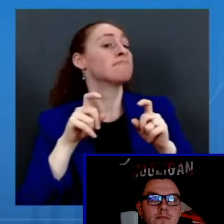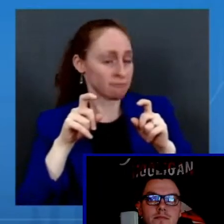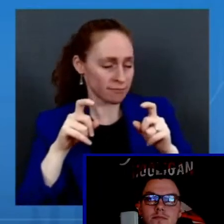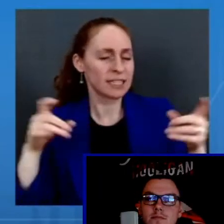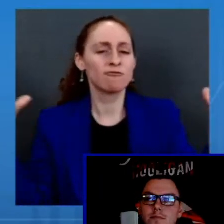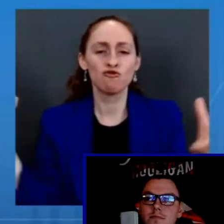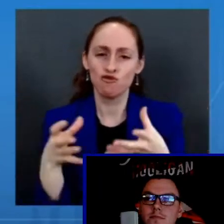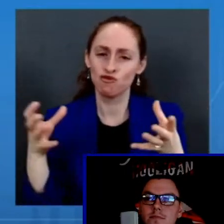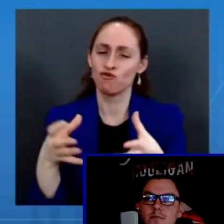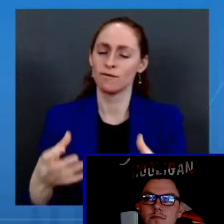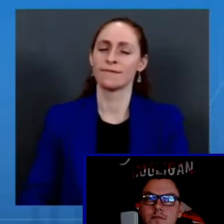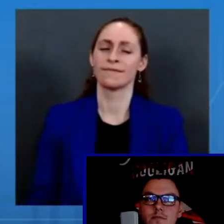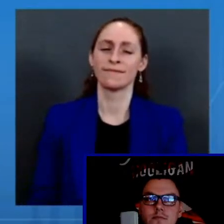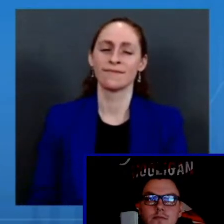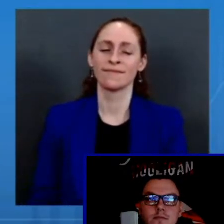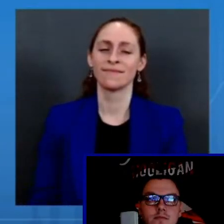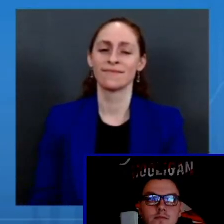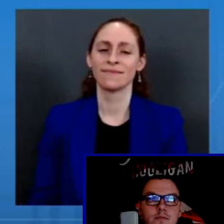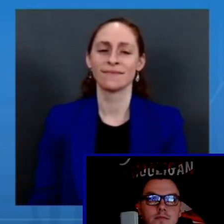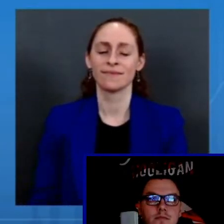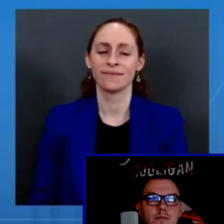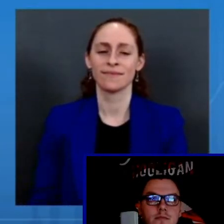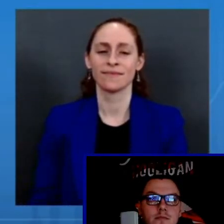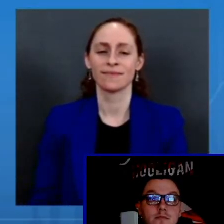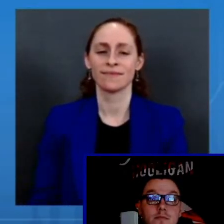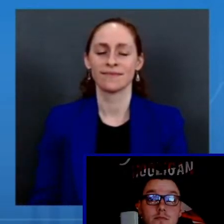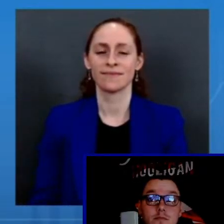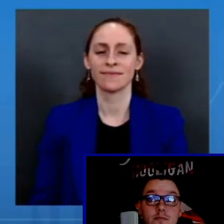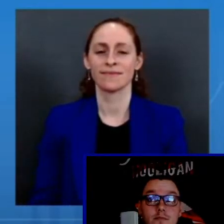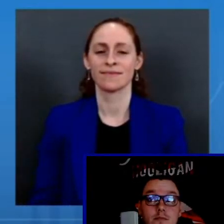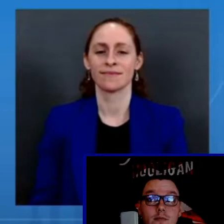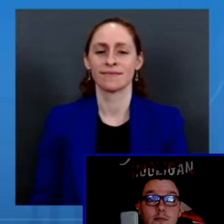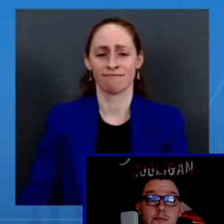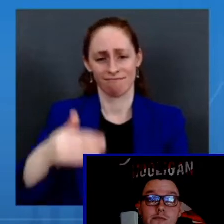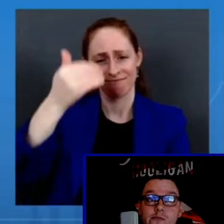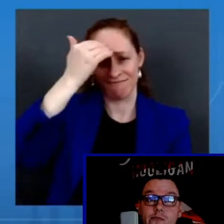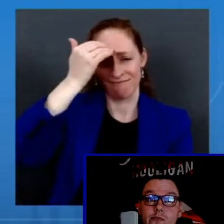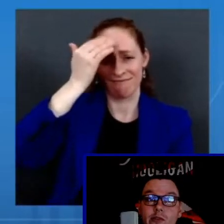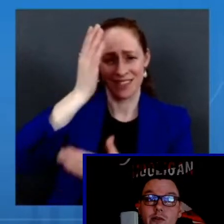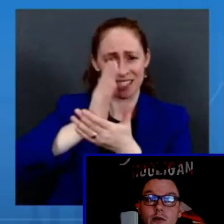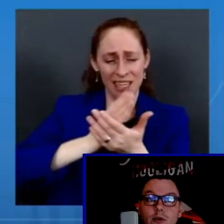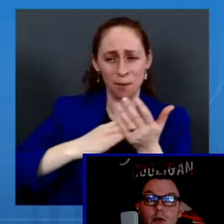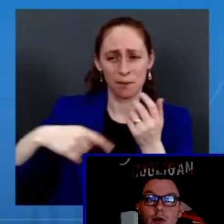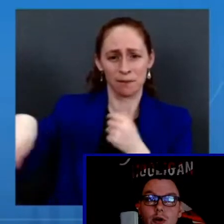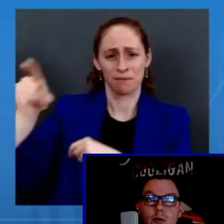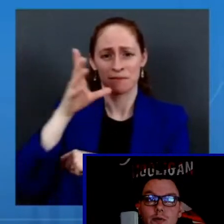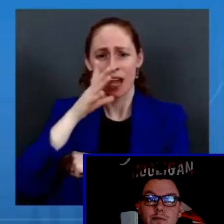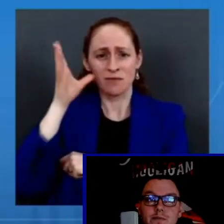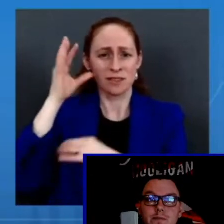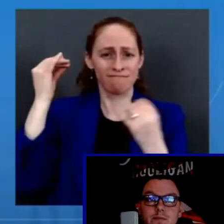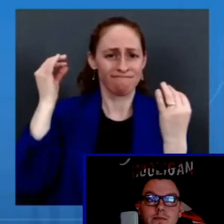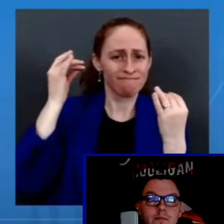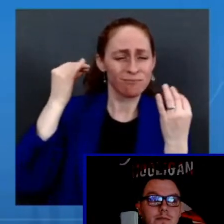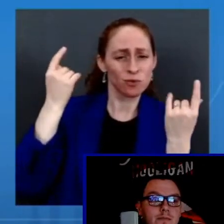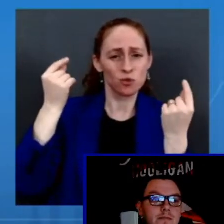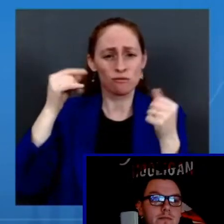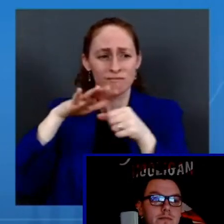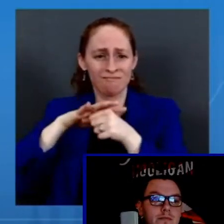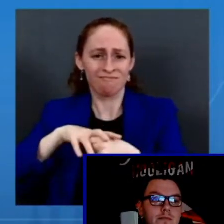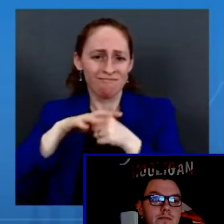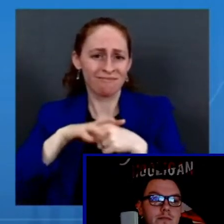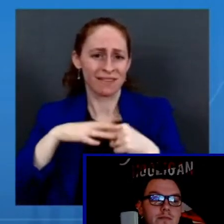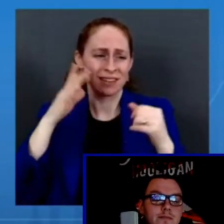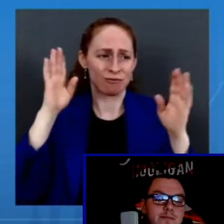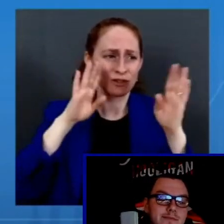If your child is 5 or older, get them vaccinated. And if they are younger than 5 years, surround them with adults and siblings who